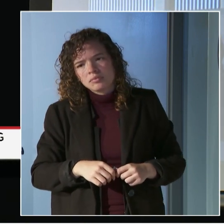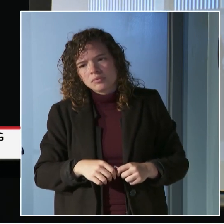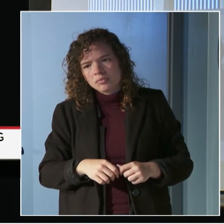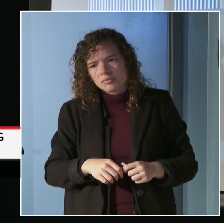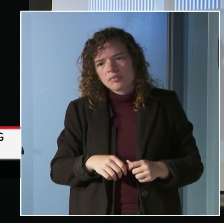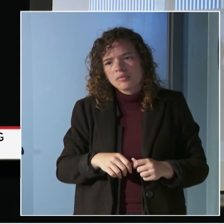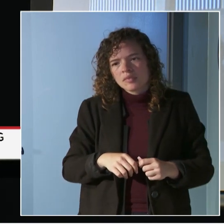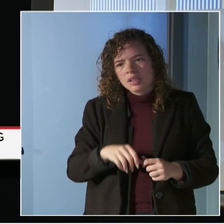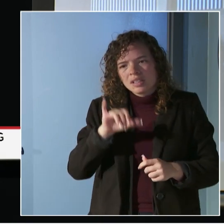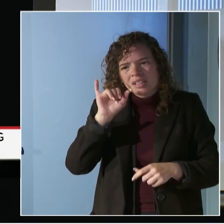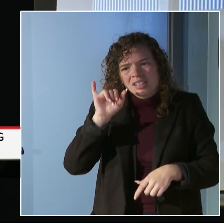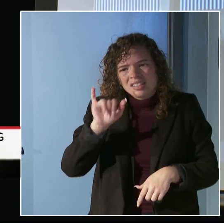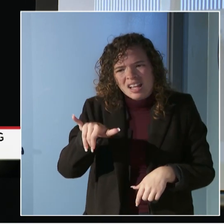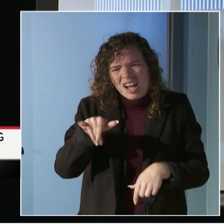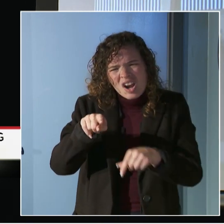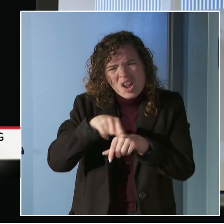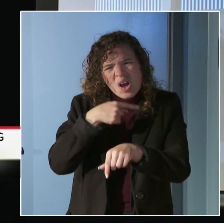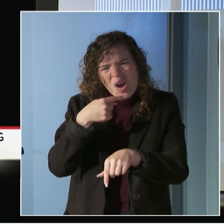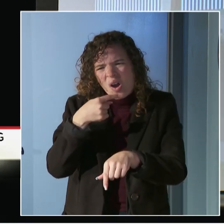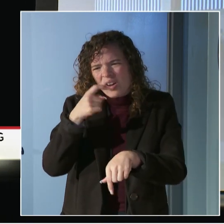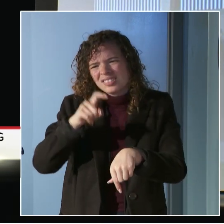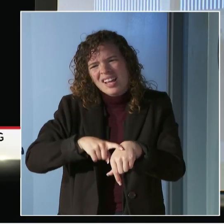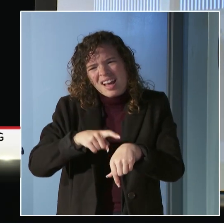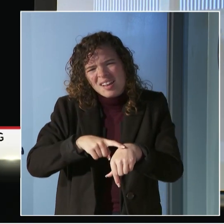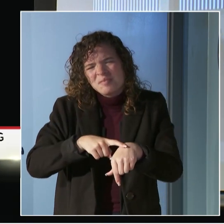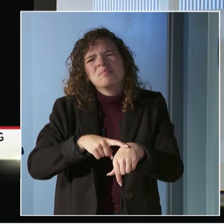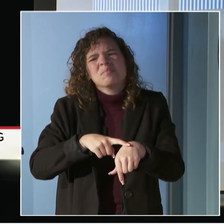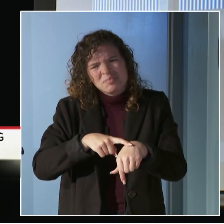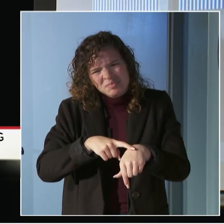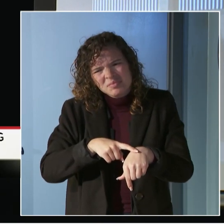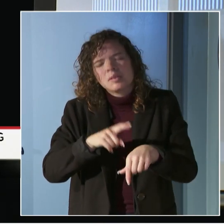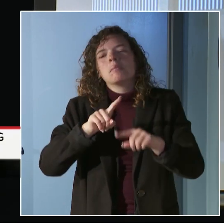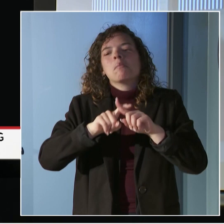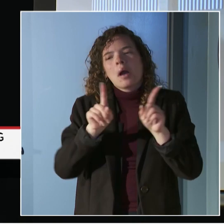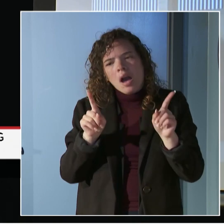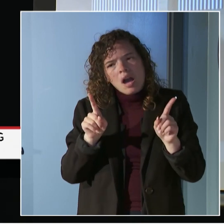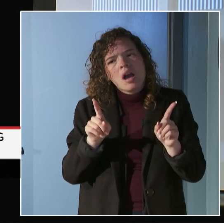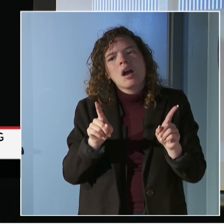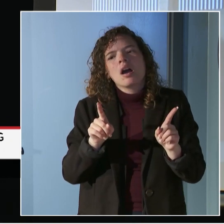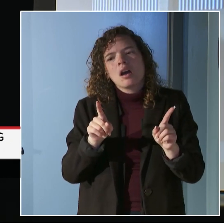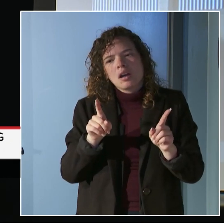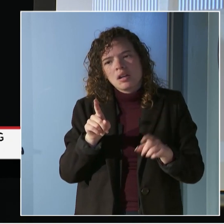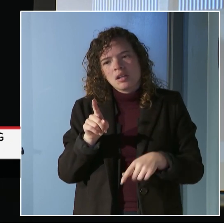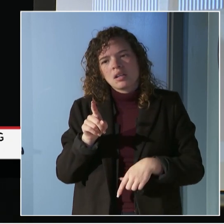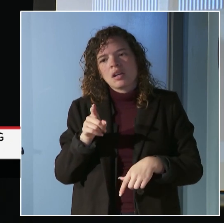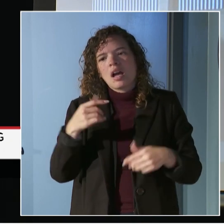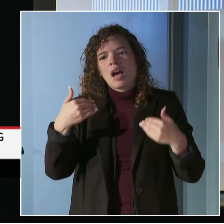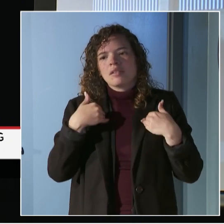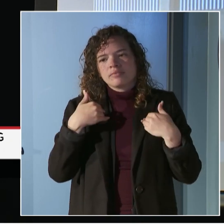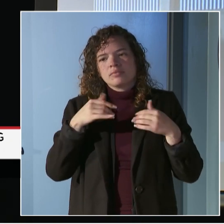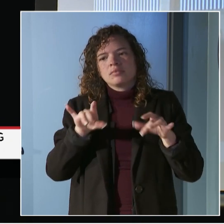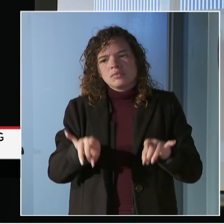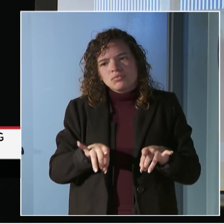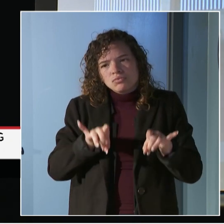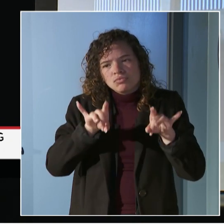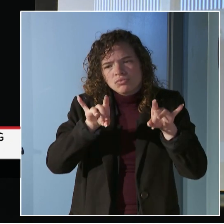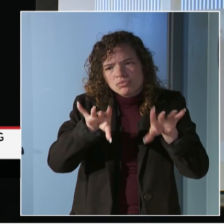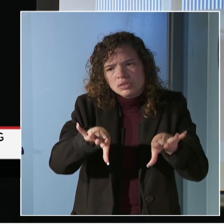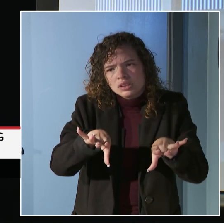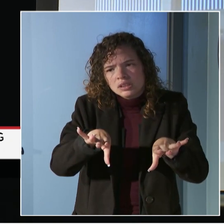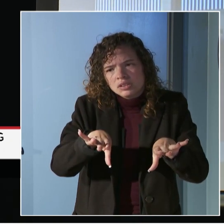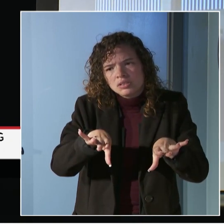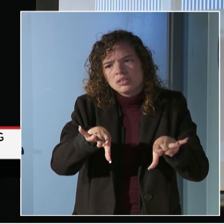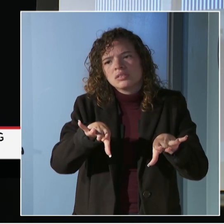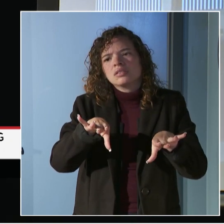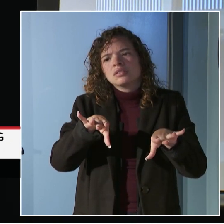and I regret that that's true, but they also usually have 5 miracles attached to them, I have learned. And I think miracle 1 might have